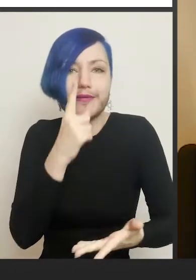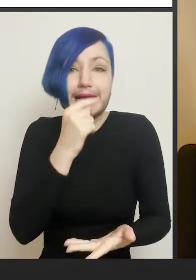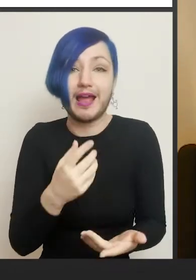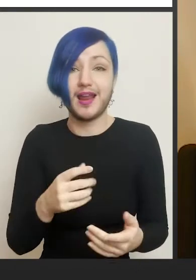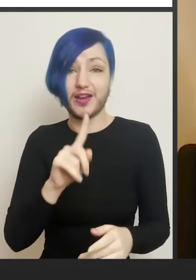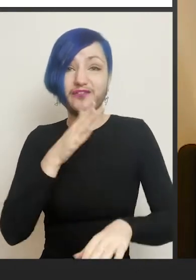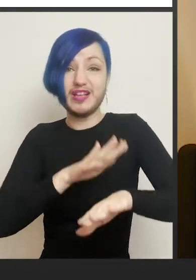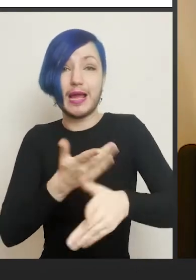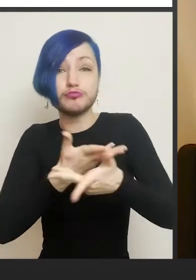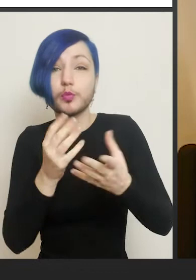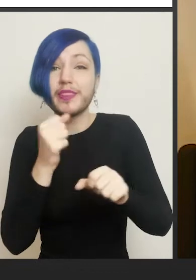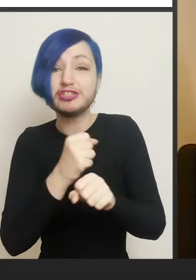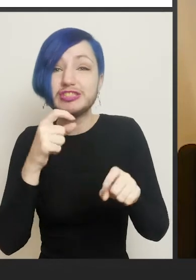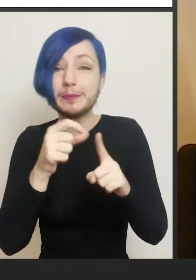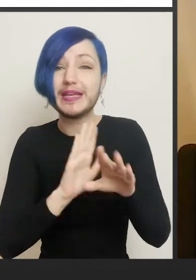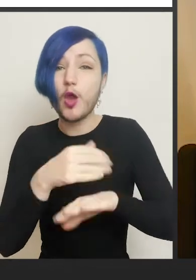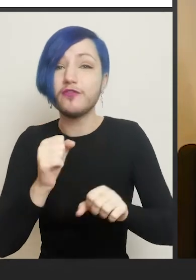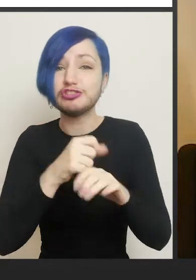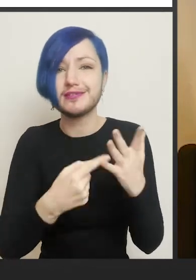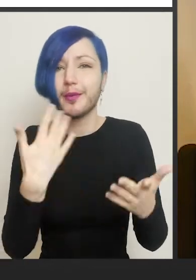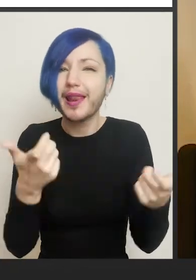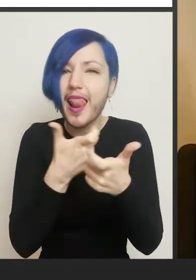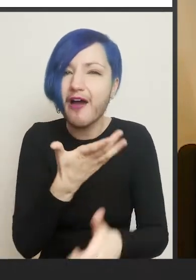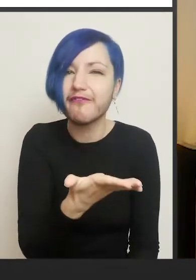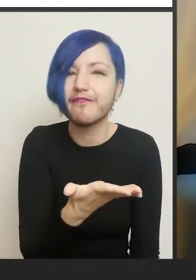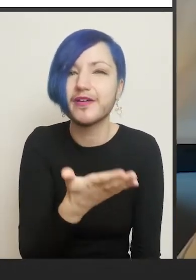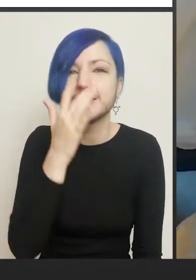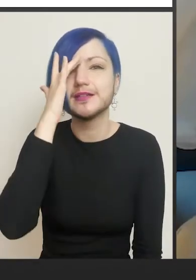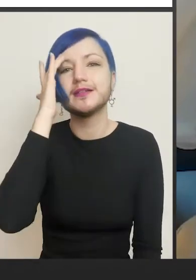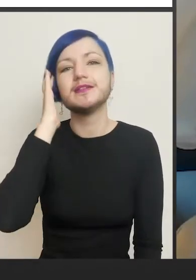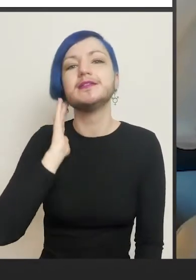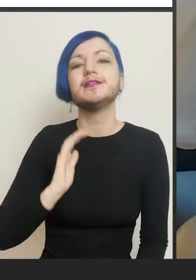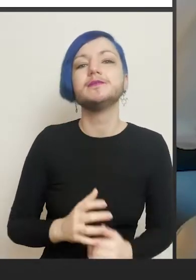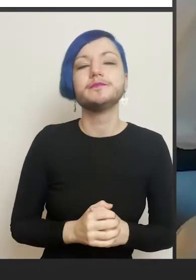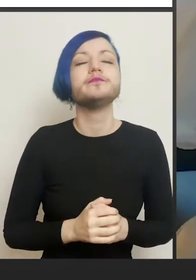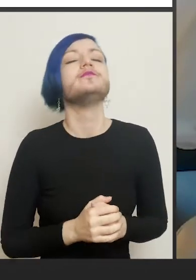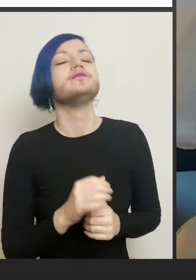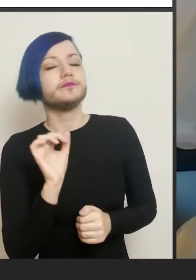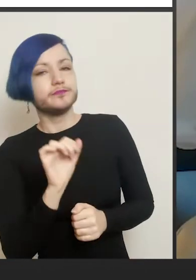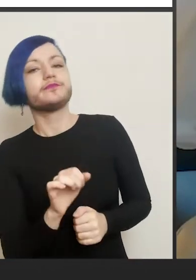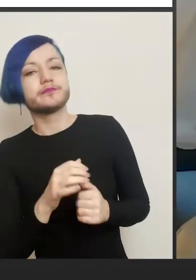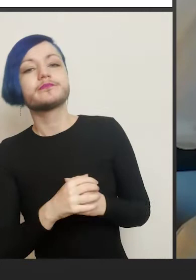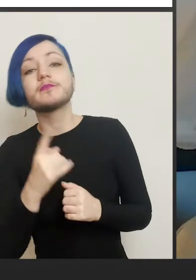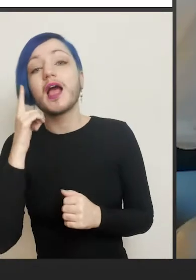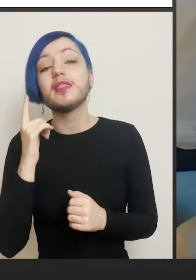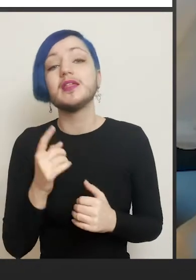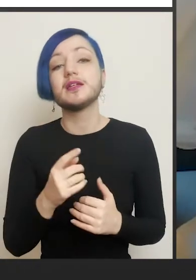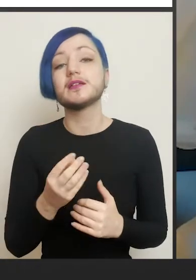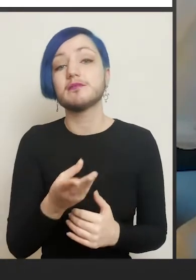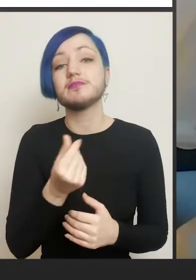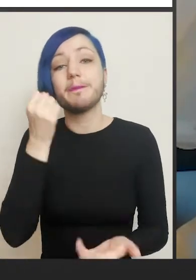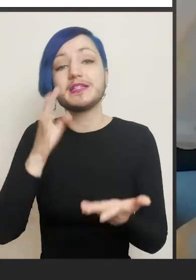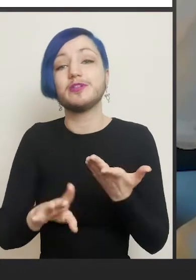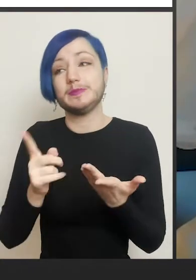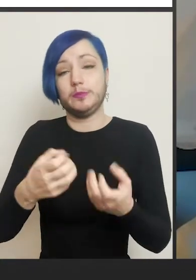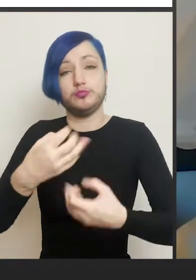a GP about it. So yeah. And I think some of the experiences that are shared